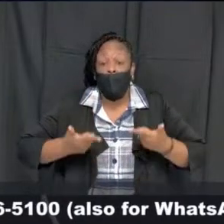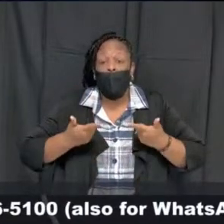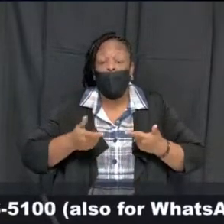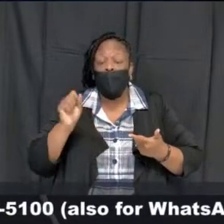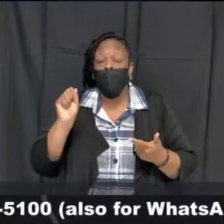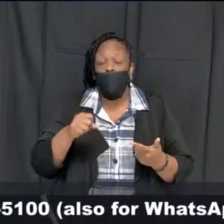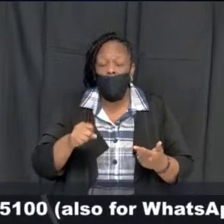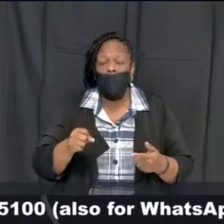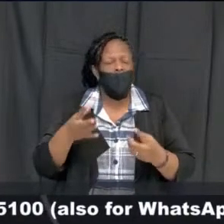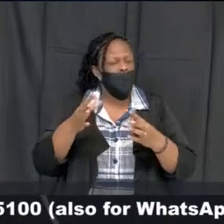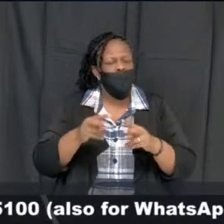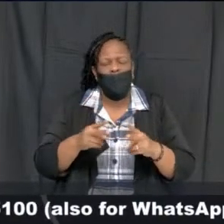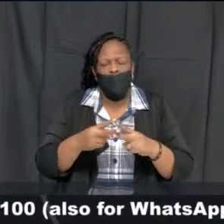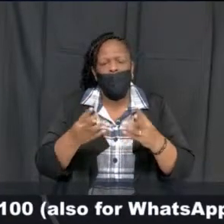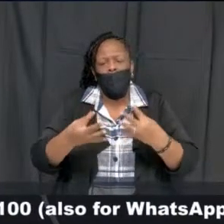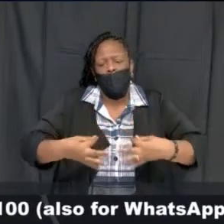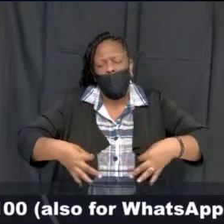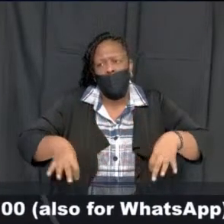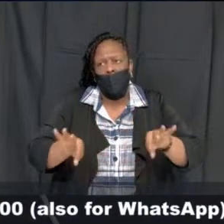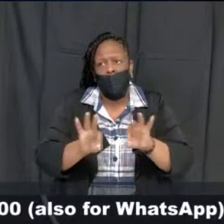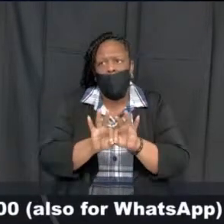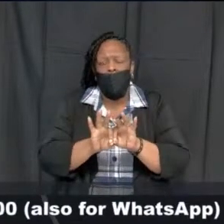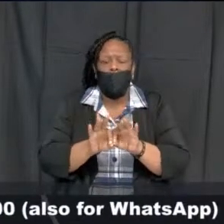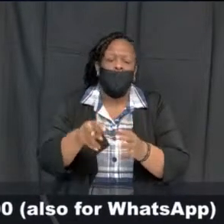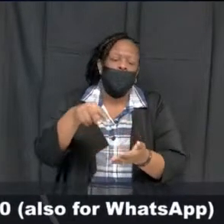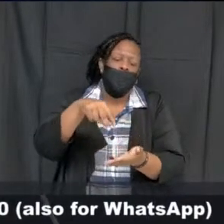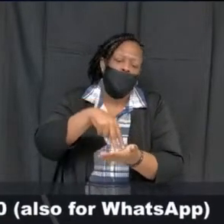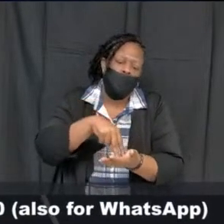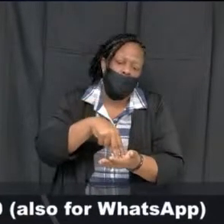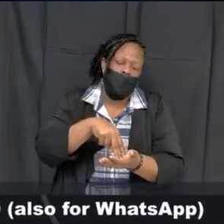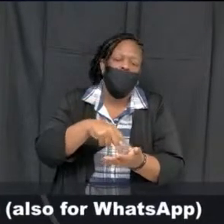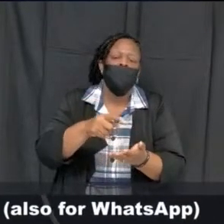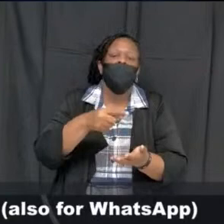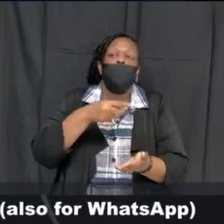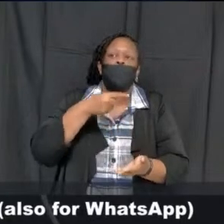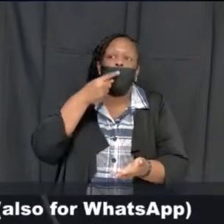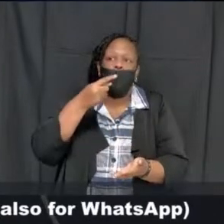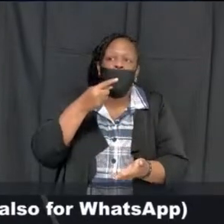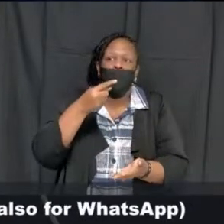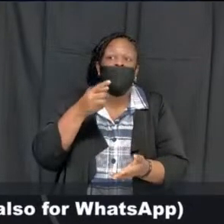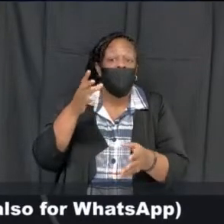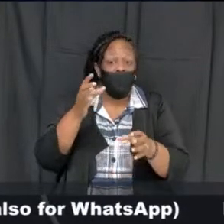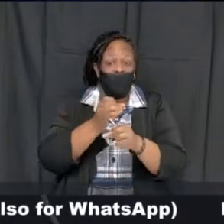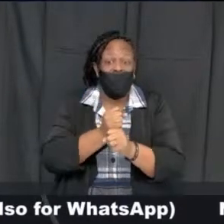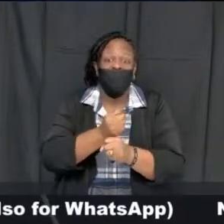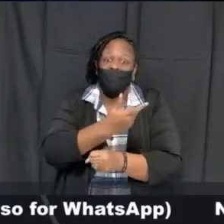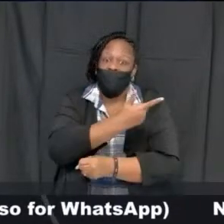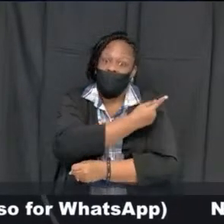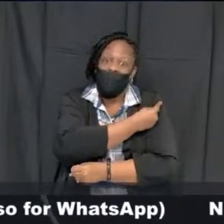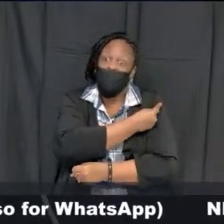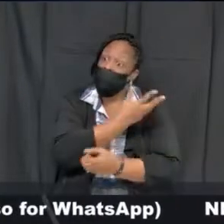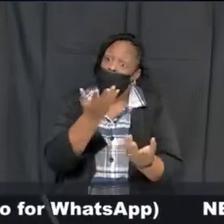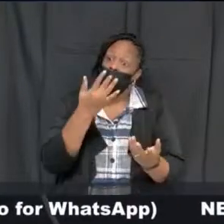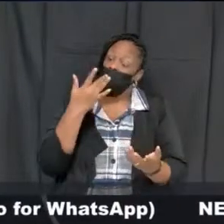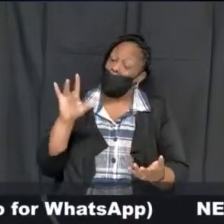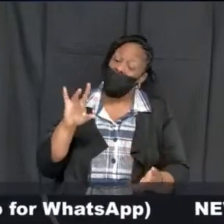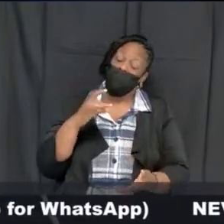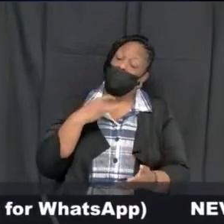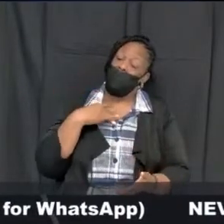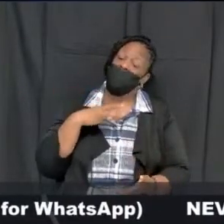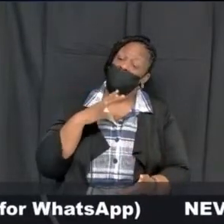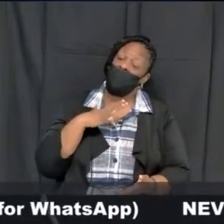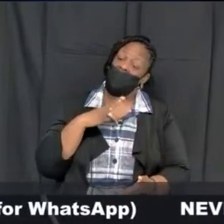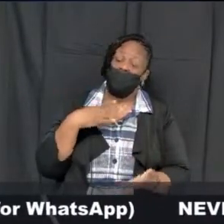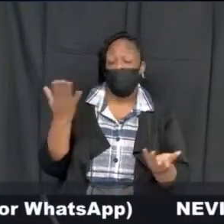it's important that I stand here and tell you I've been vaccinated and I'm fine. And so